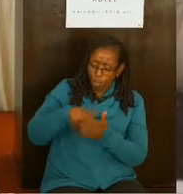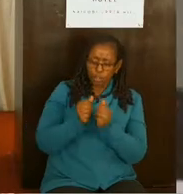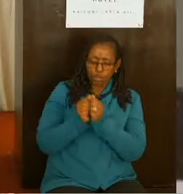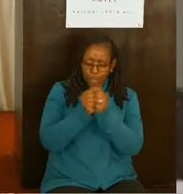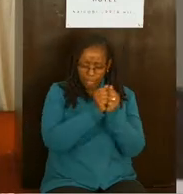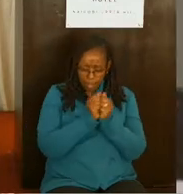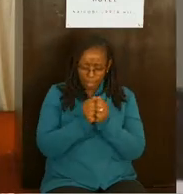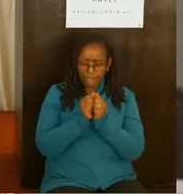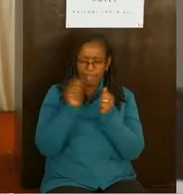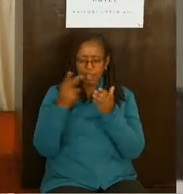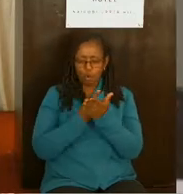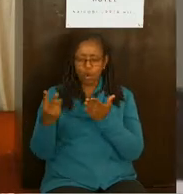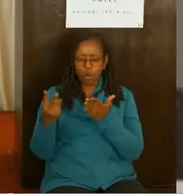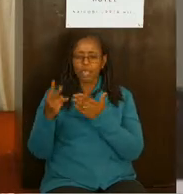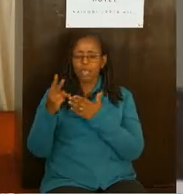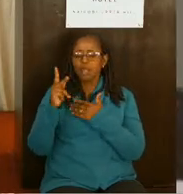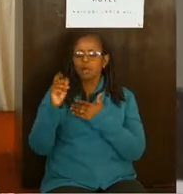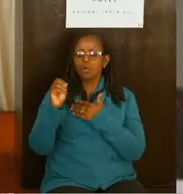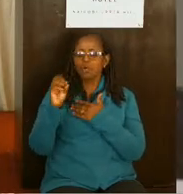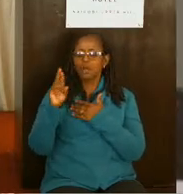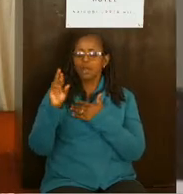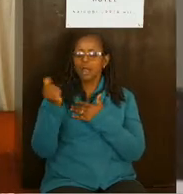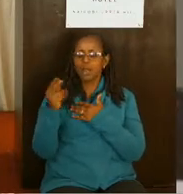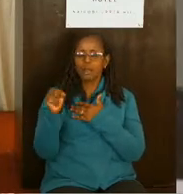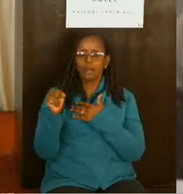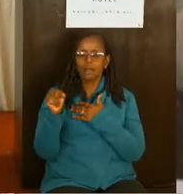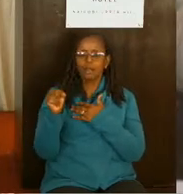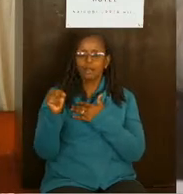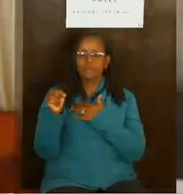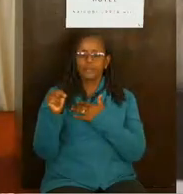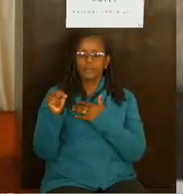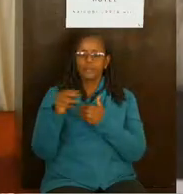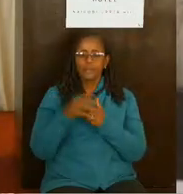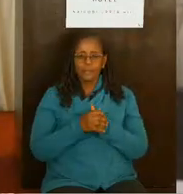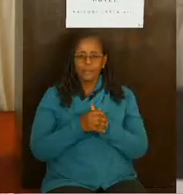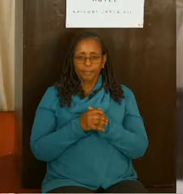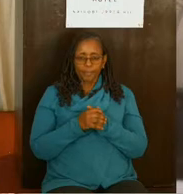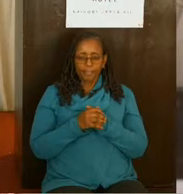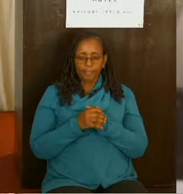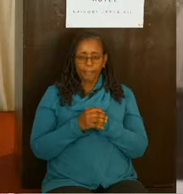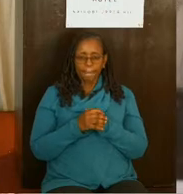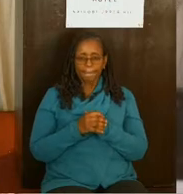shows the importance of humanity or being human